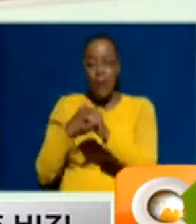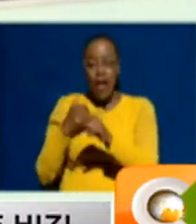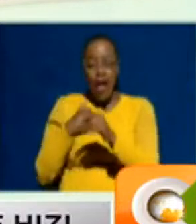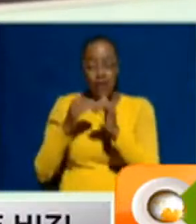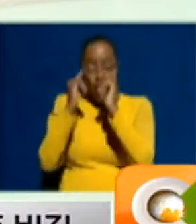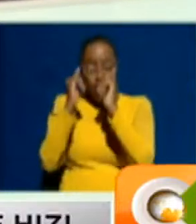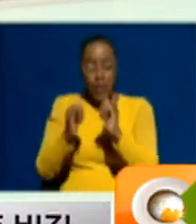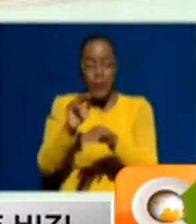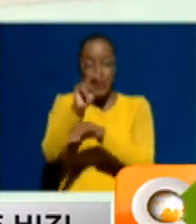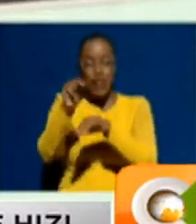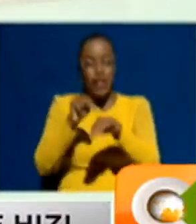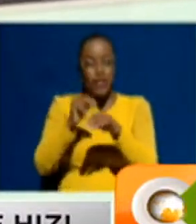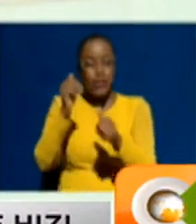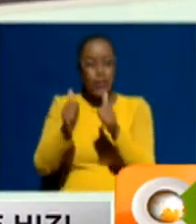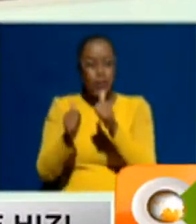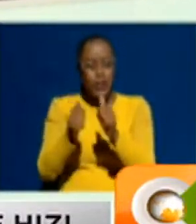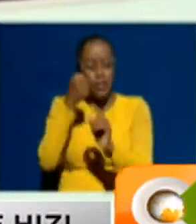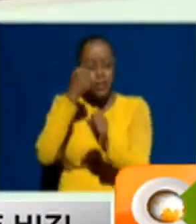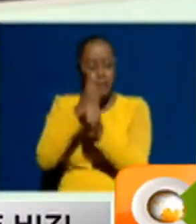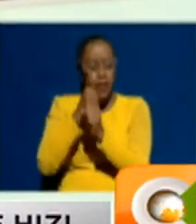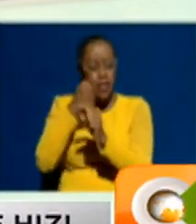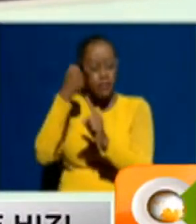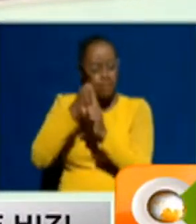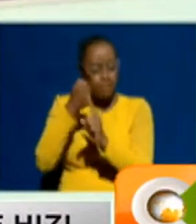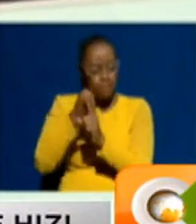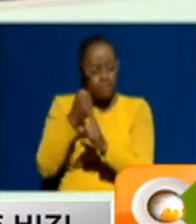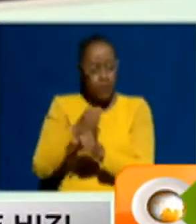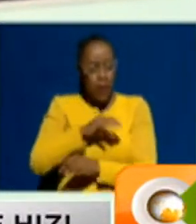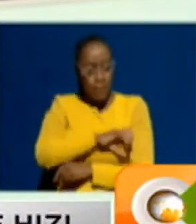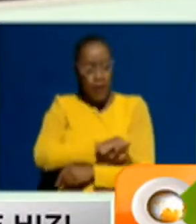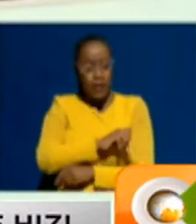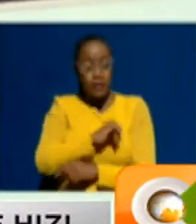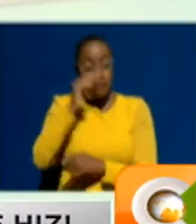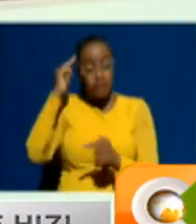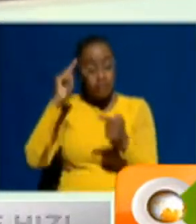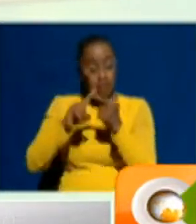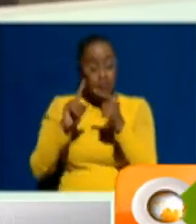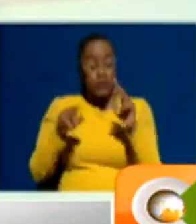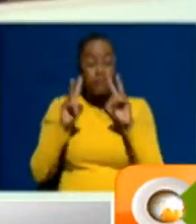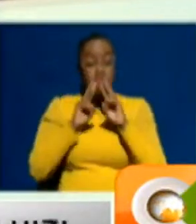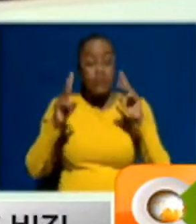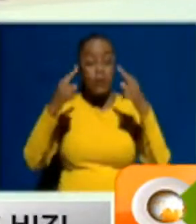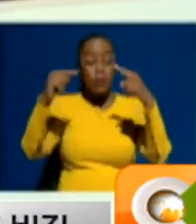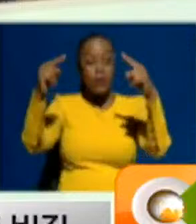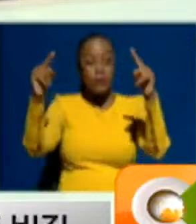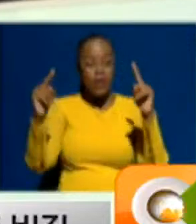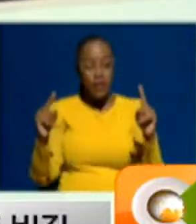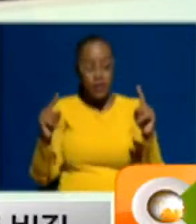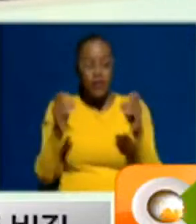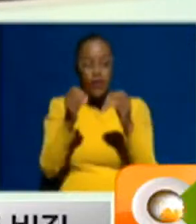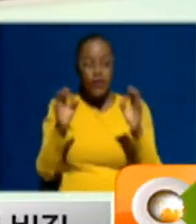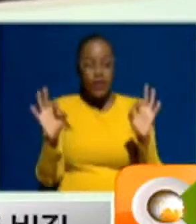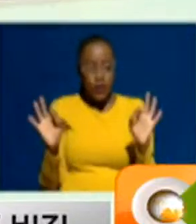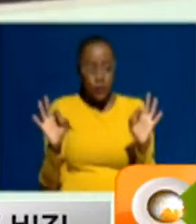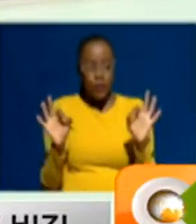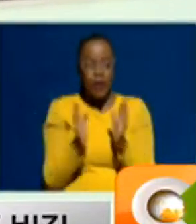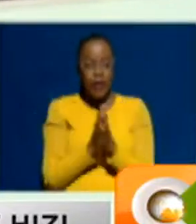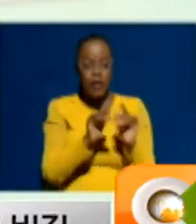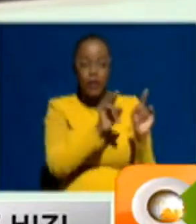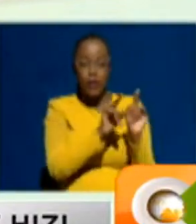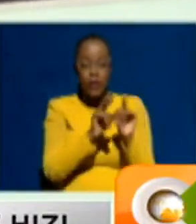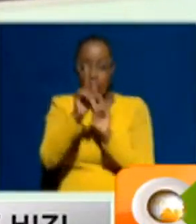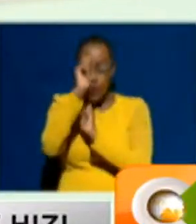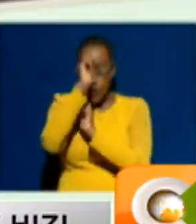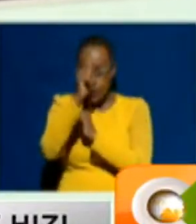nation in which they toiled patiently for peace, for prosperity, for freedom, and for the